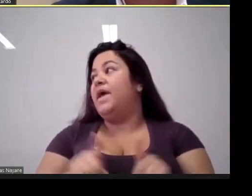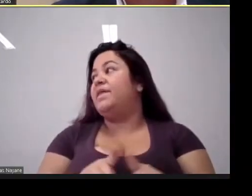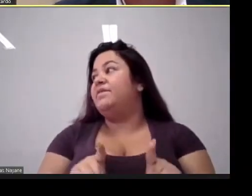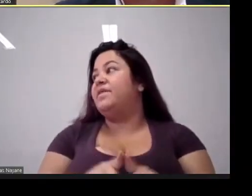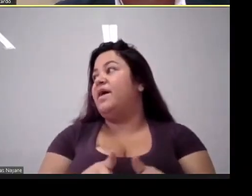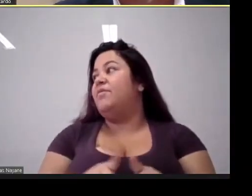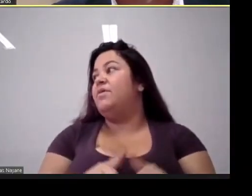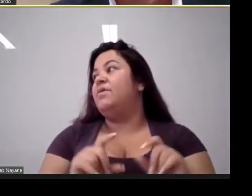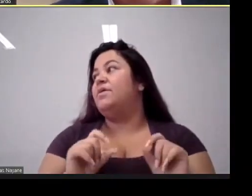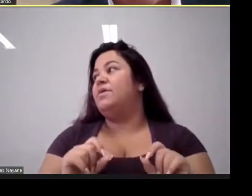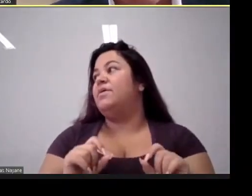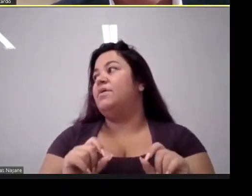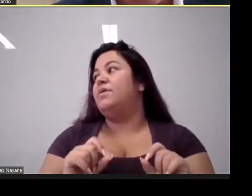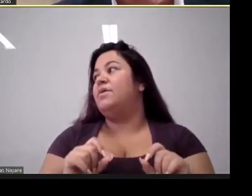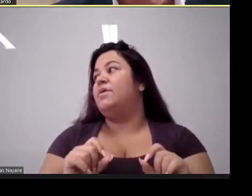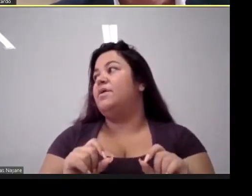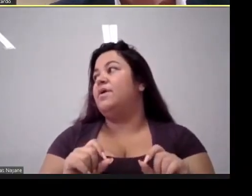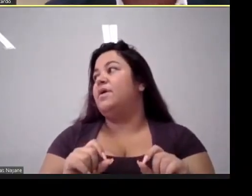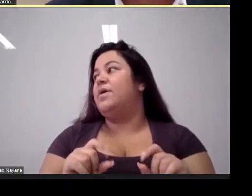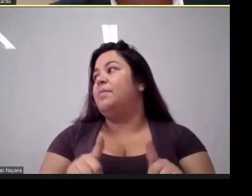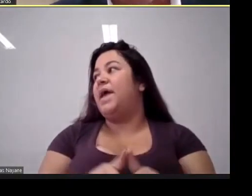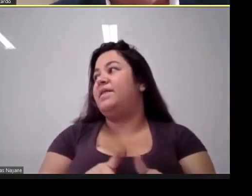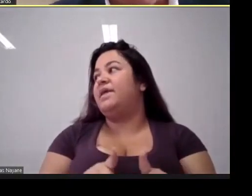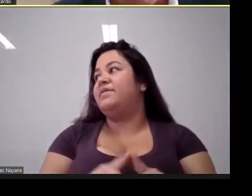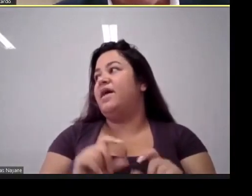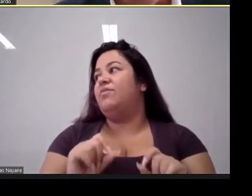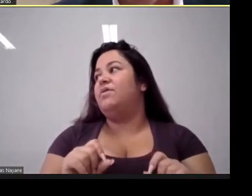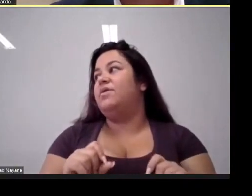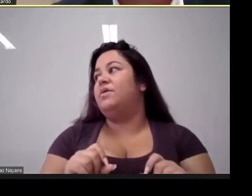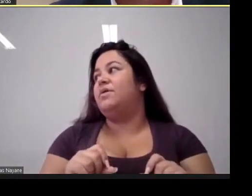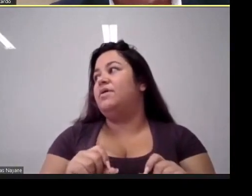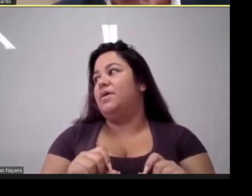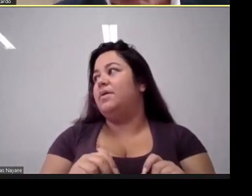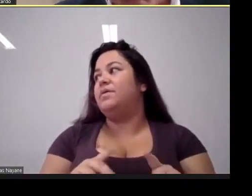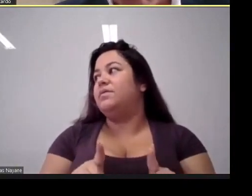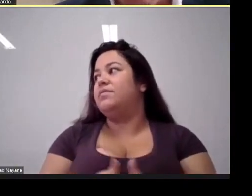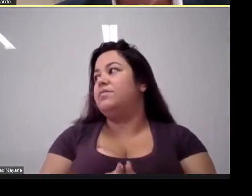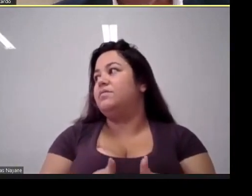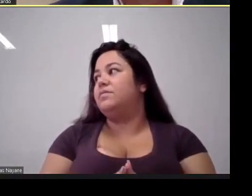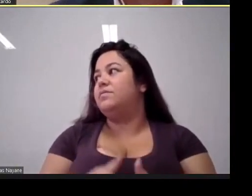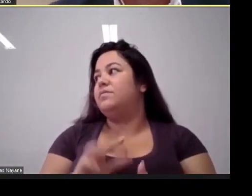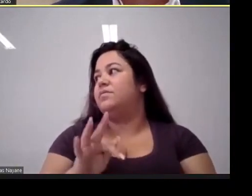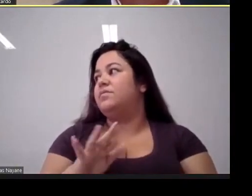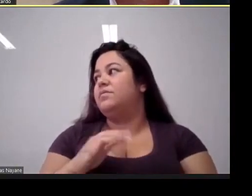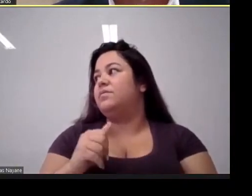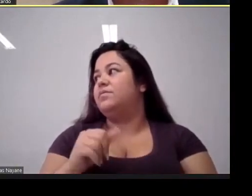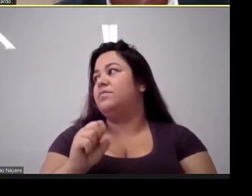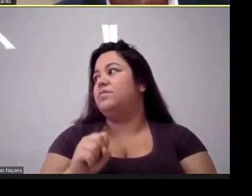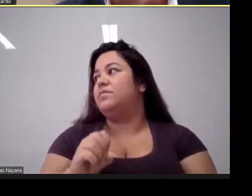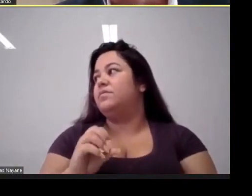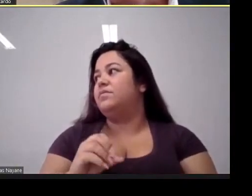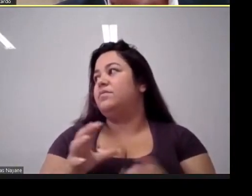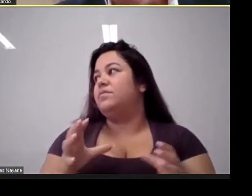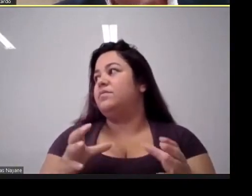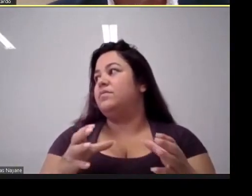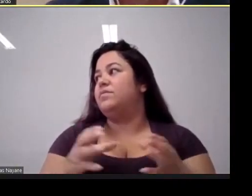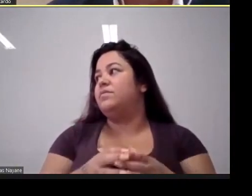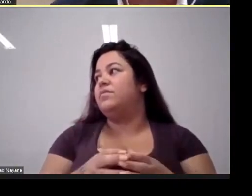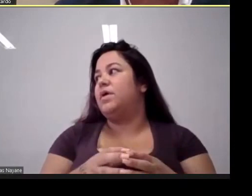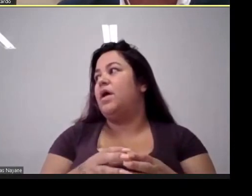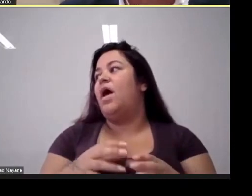going to talk about MEI. MEI was an attempt to formalize the informal